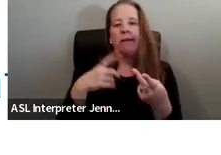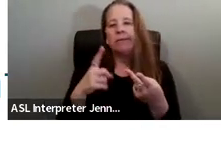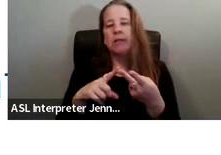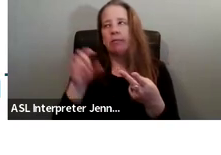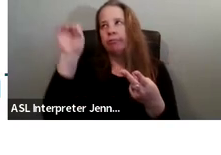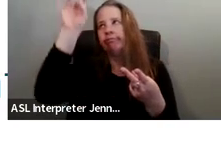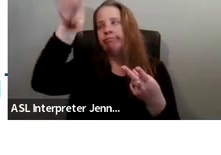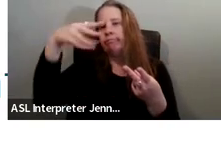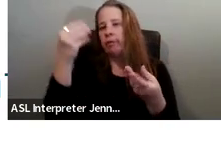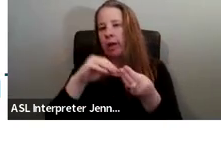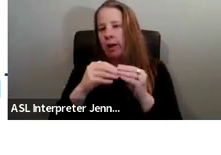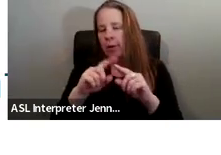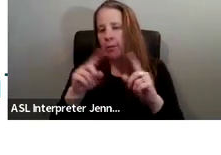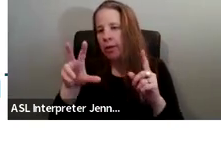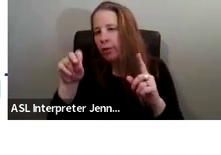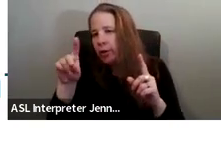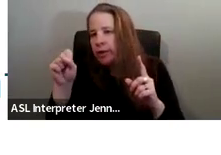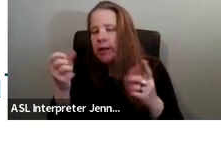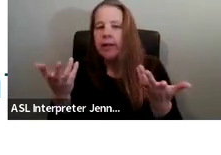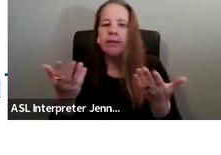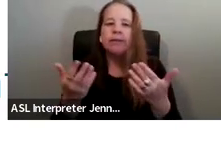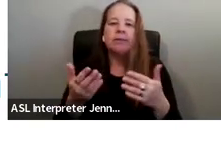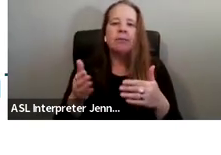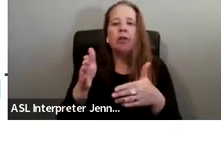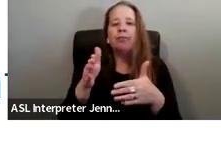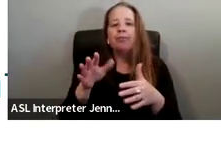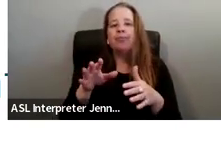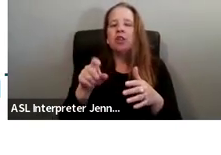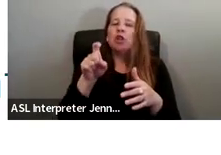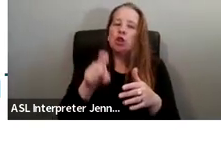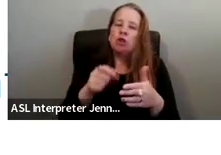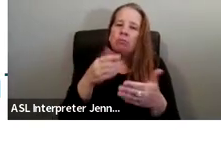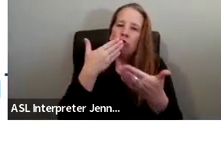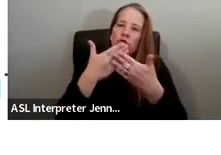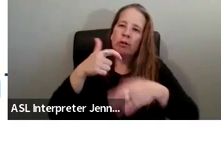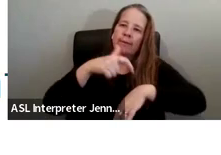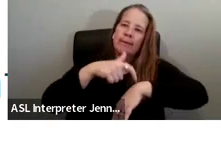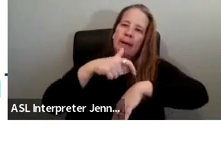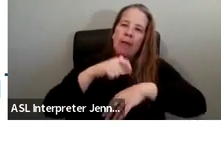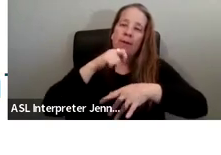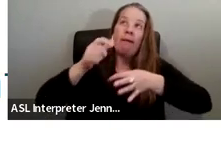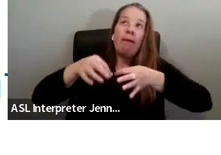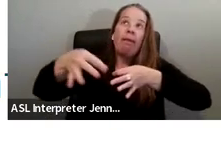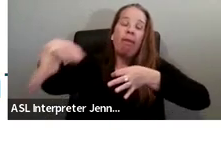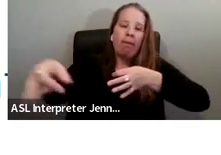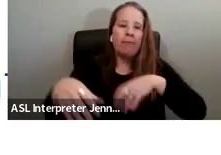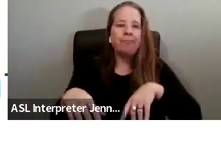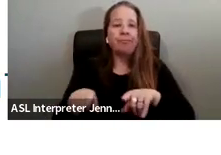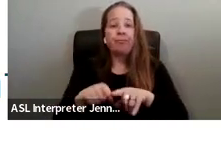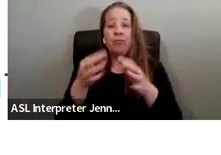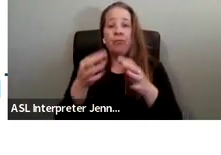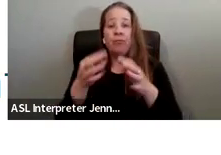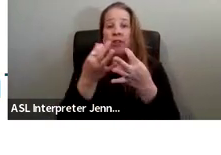throwing a number out there, but reasonable promptness is a rule of the road. Free choice of all willing